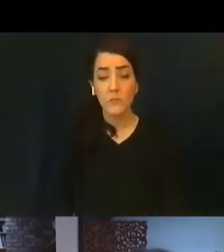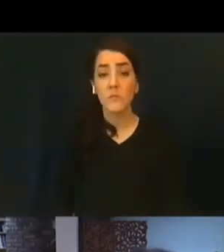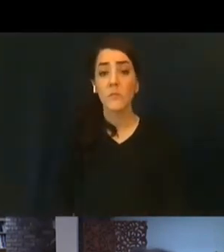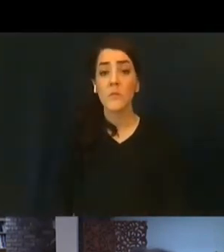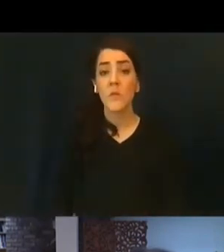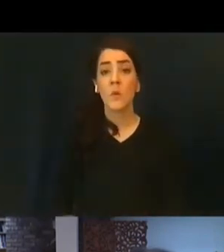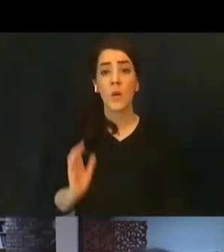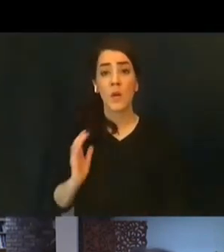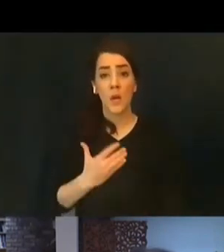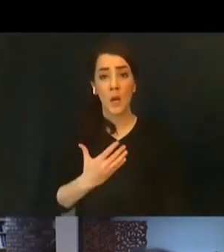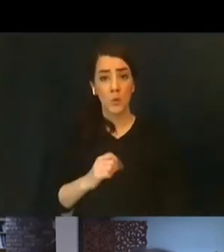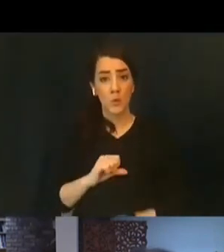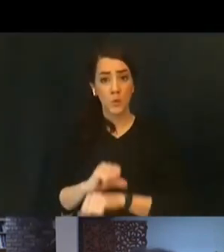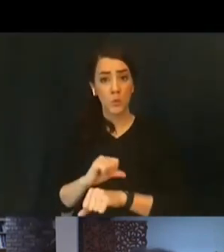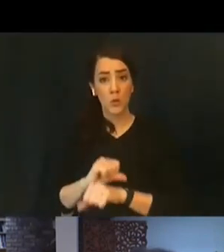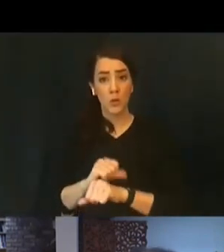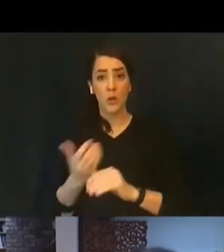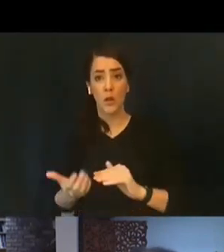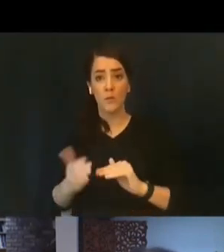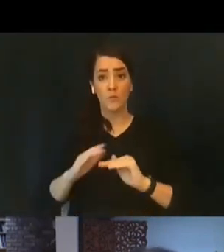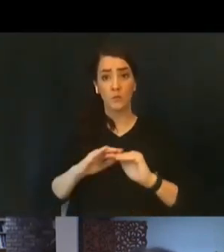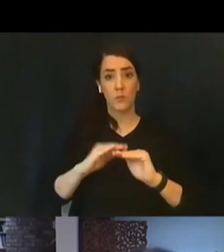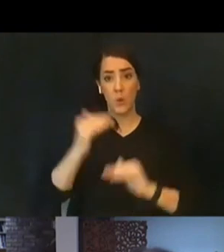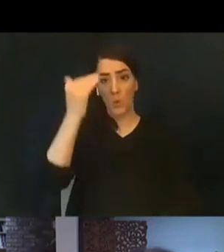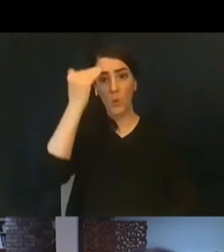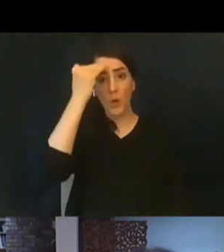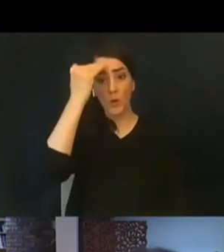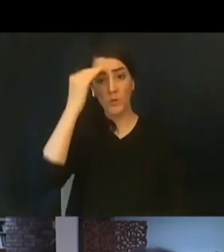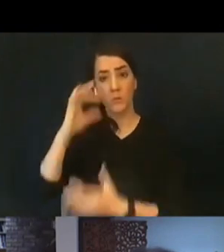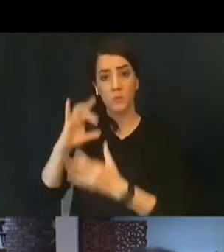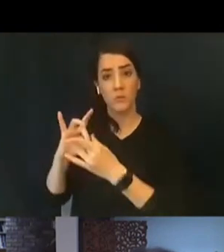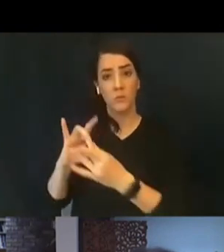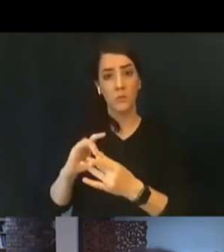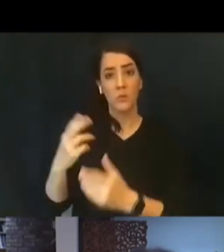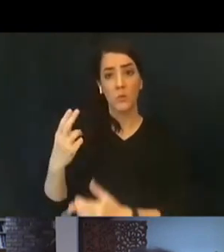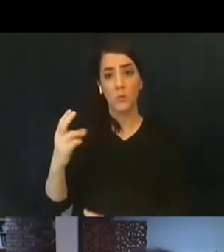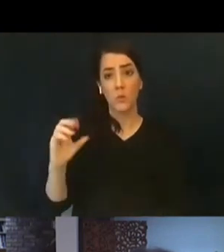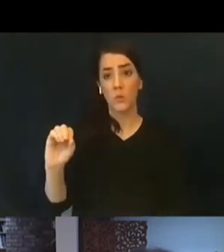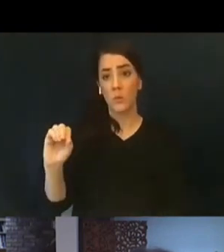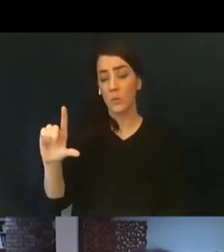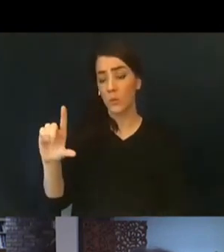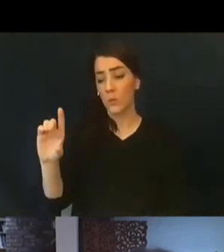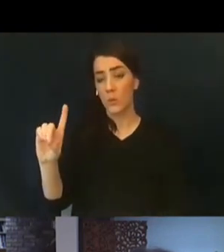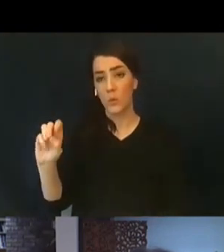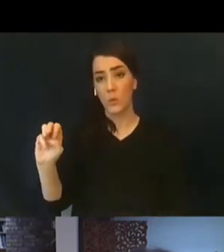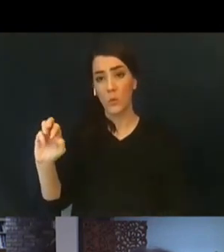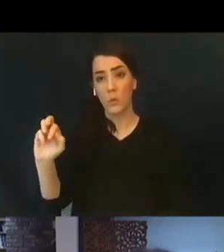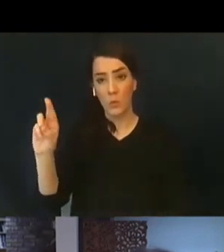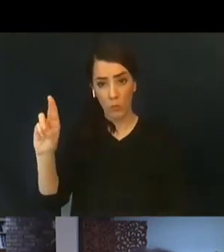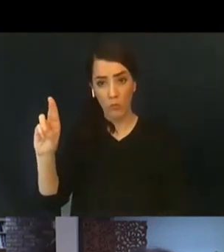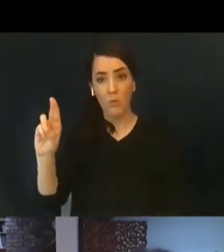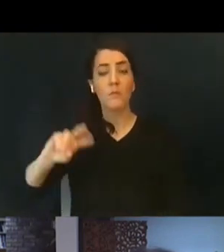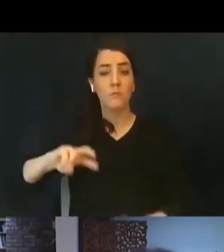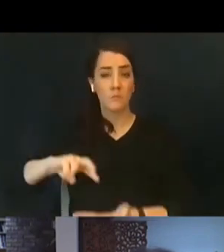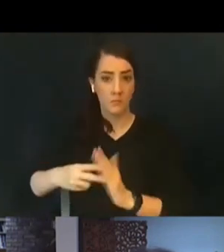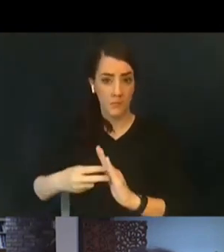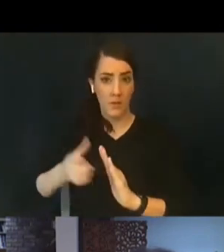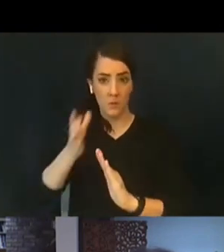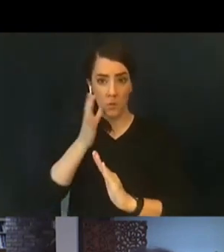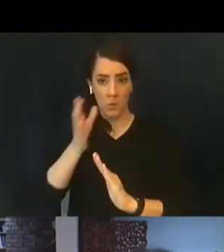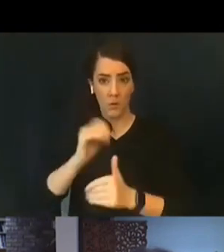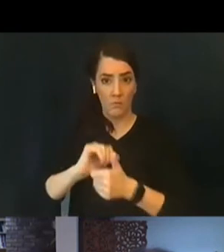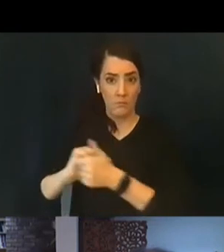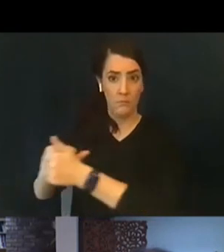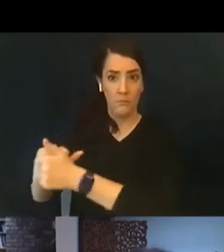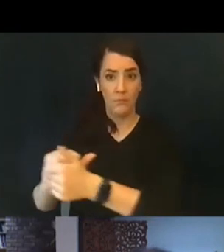think, would be leading us to closer collaboration, uh, with the communities that also experience the